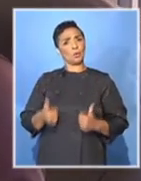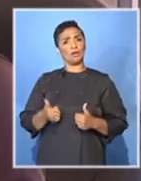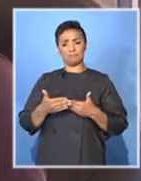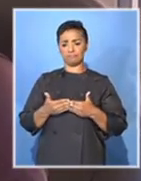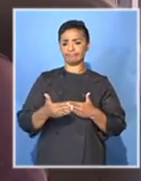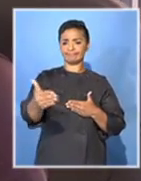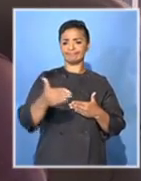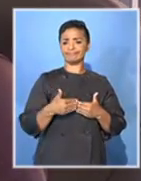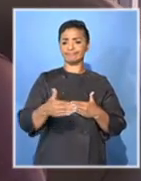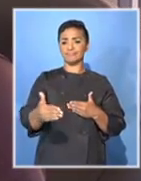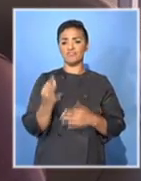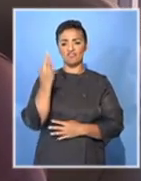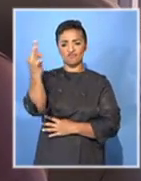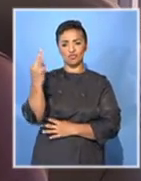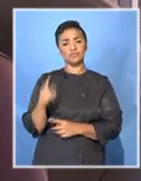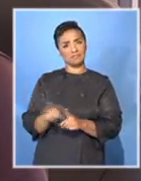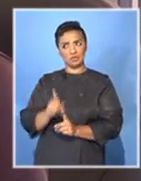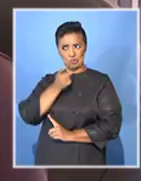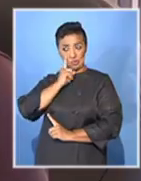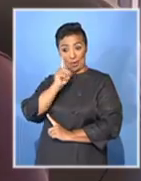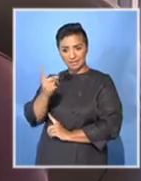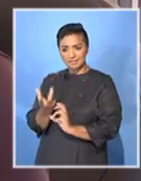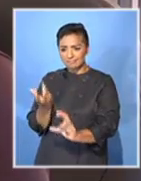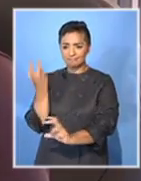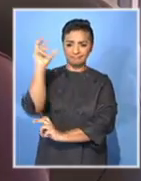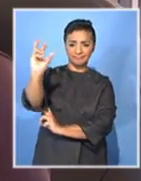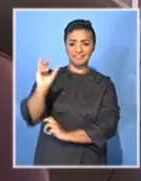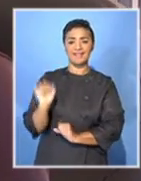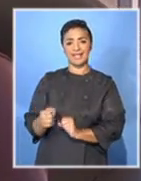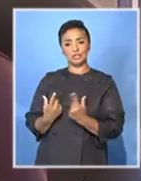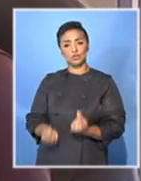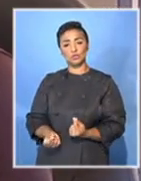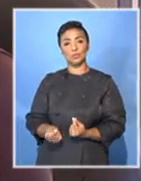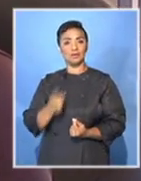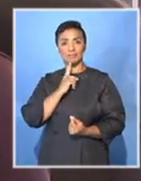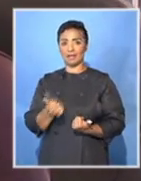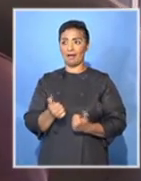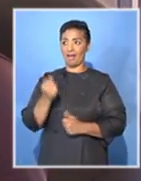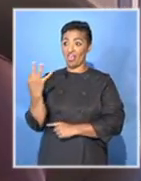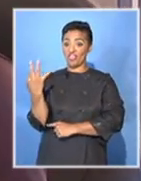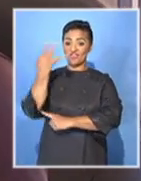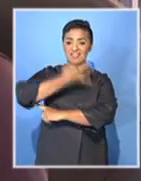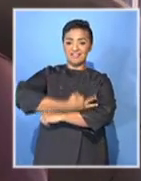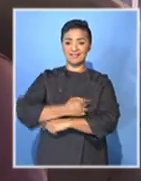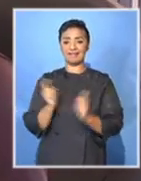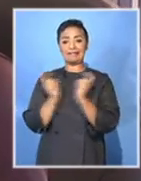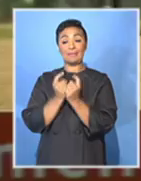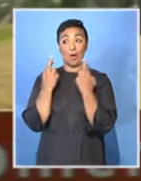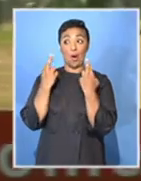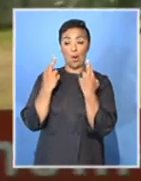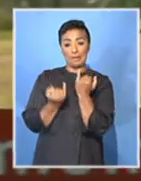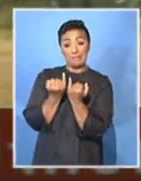going forward in his career. It's great to watch and, you know, excited to see him in the three-day game and then hopefully in the test